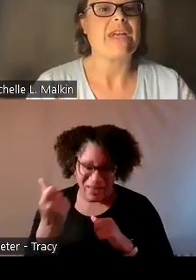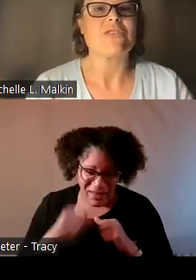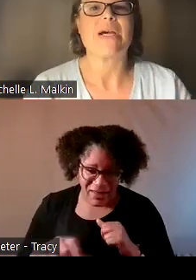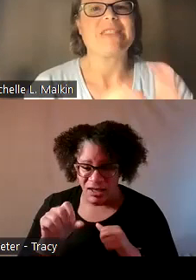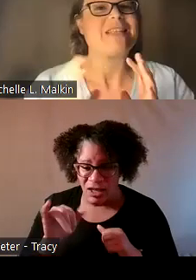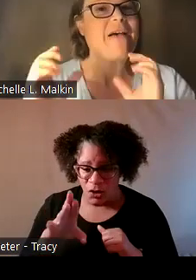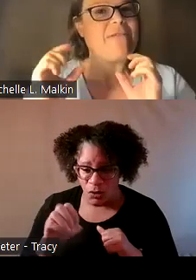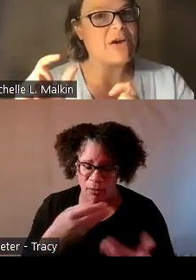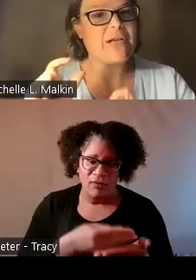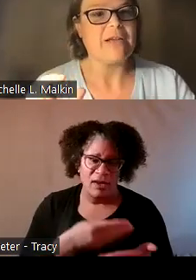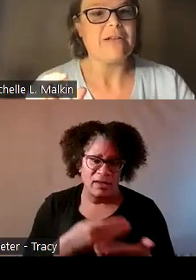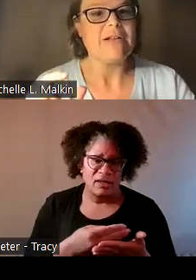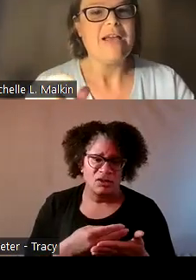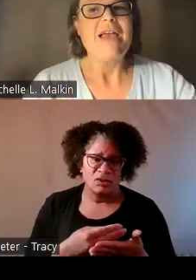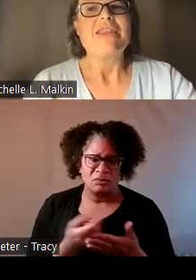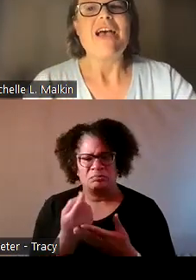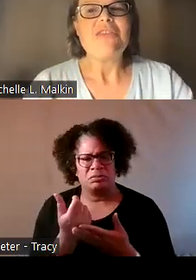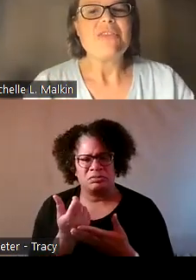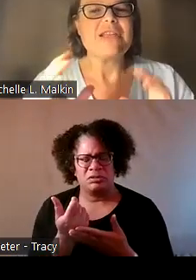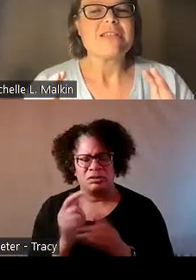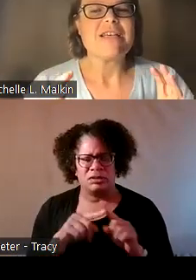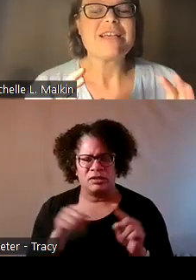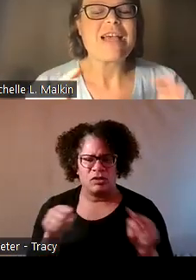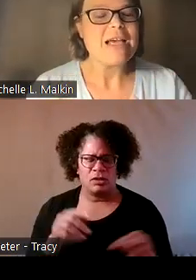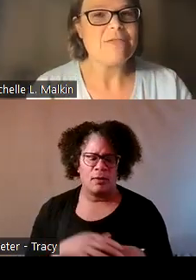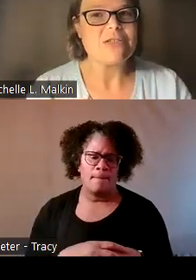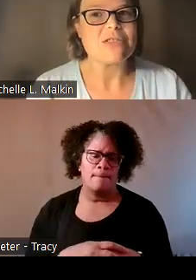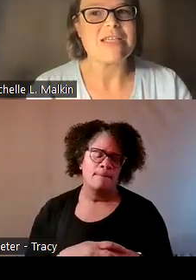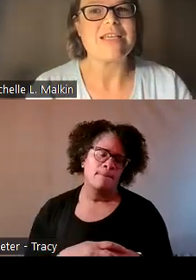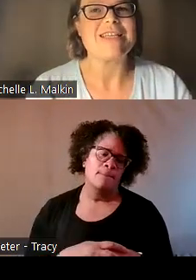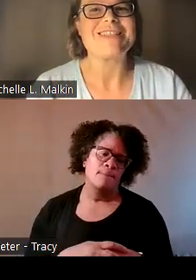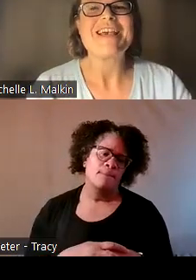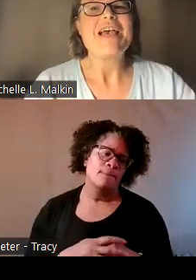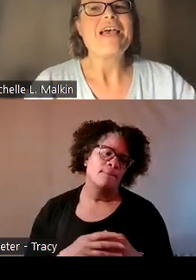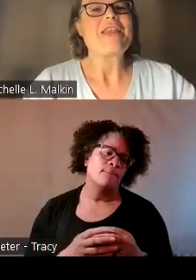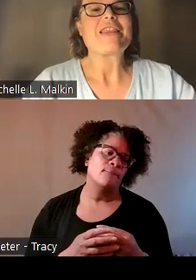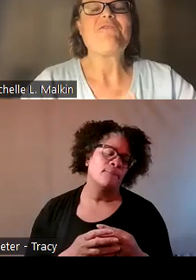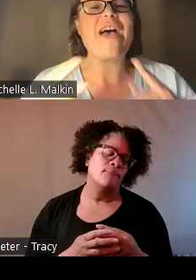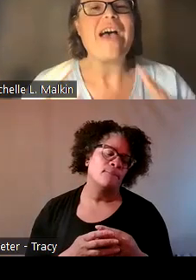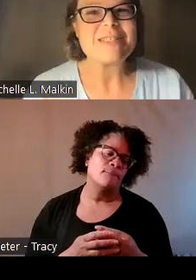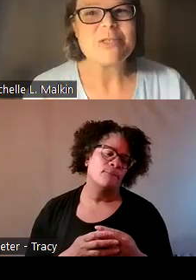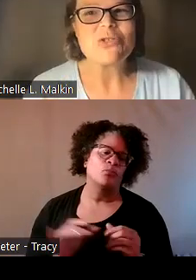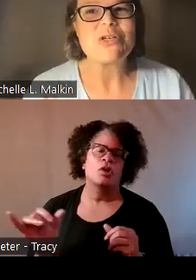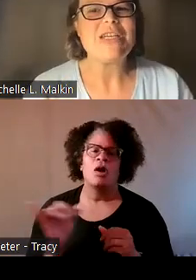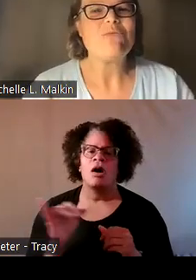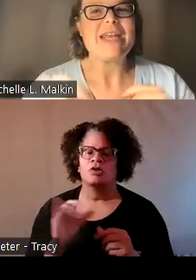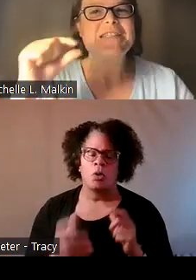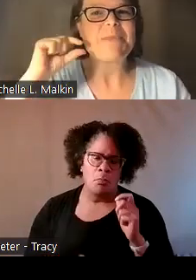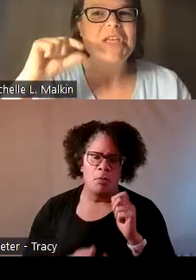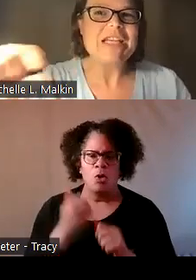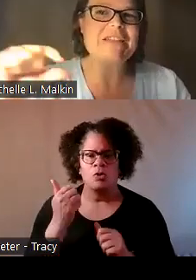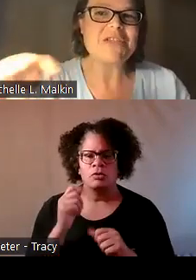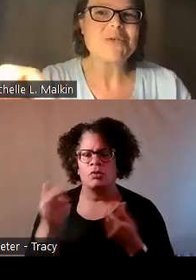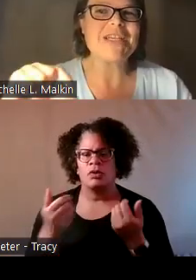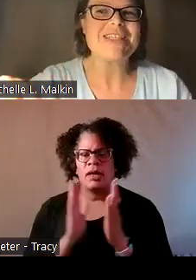and financial crime is very little. The other thing that's kind of interesting is that the vast majority, when asked